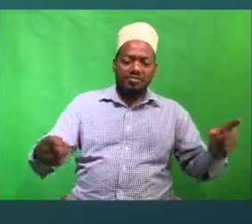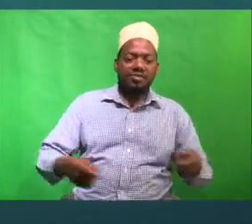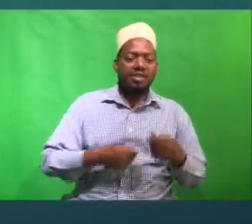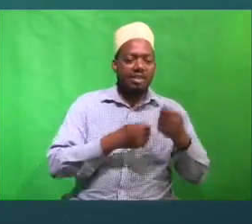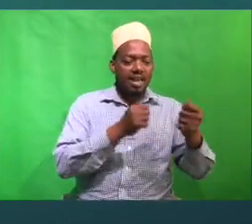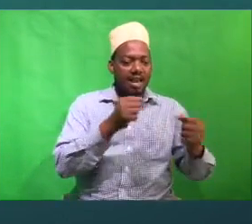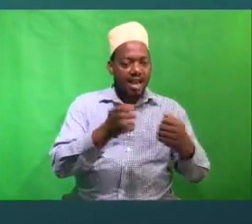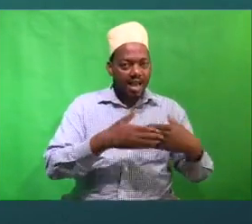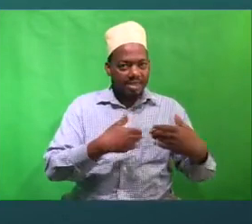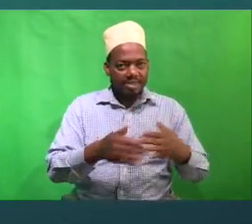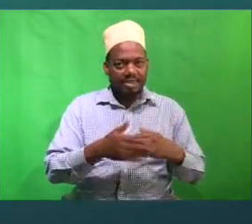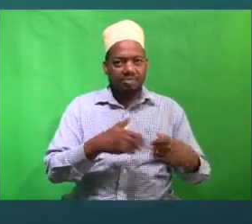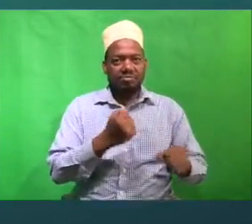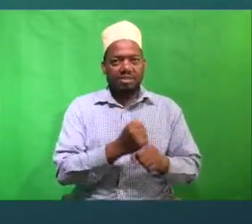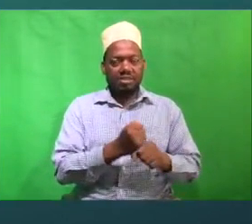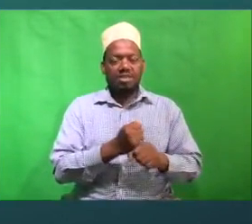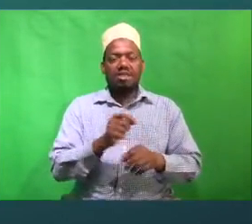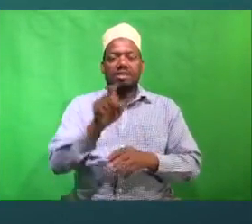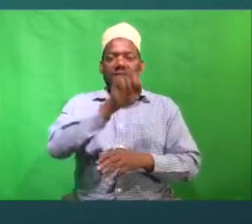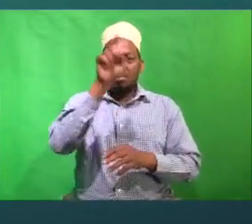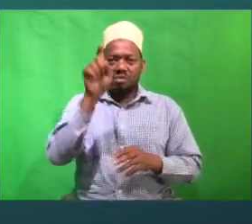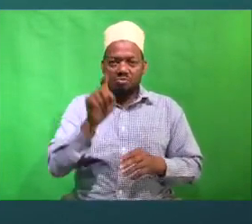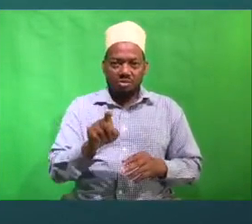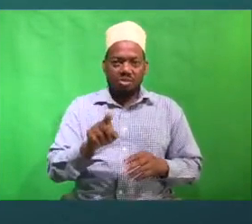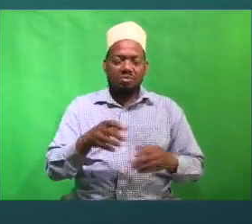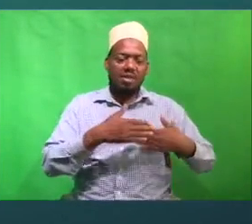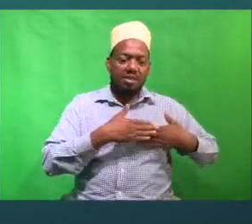me ask you another question, my dear students.